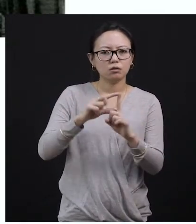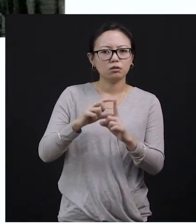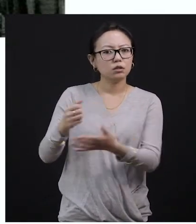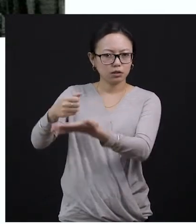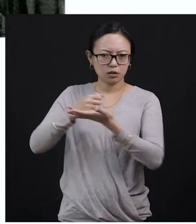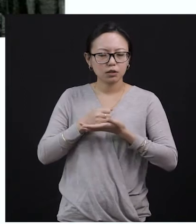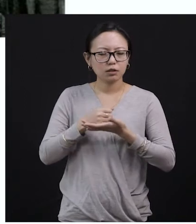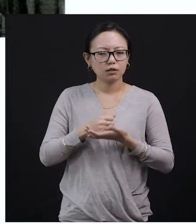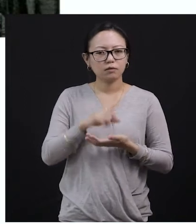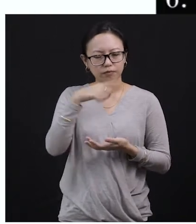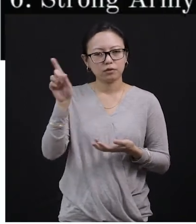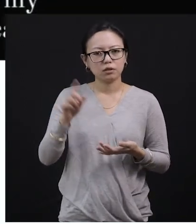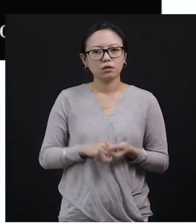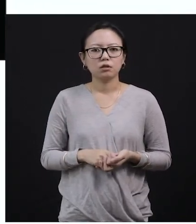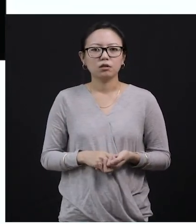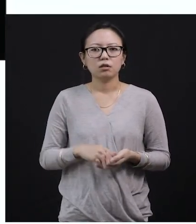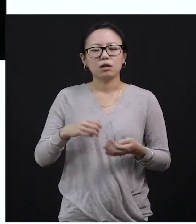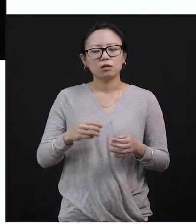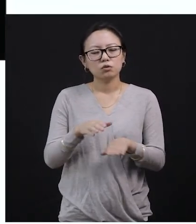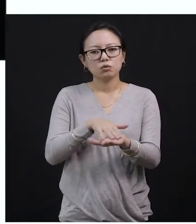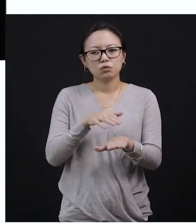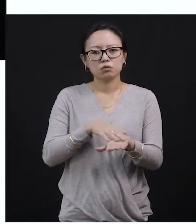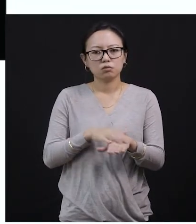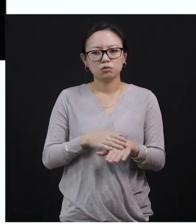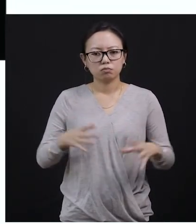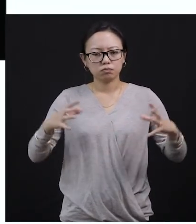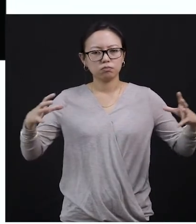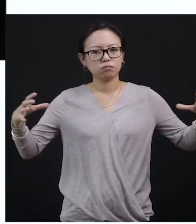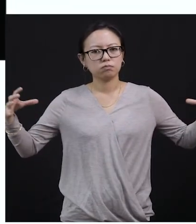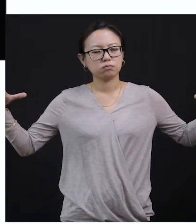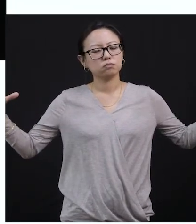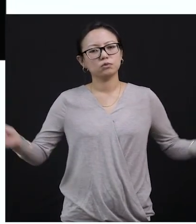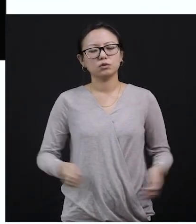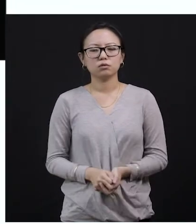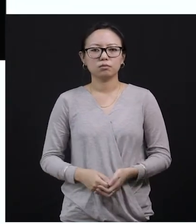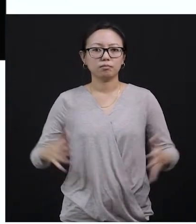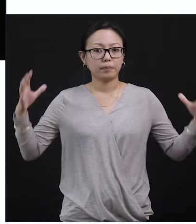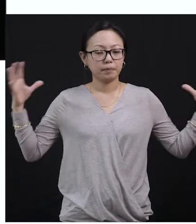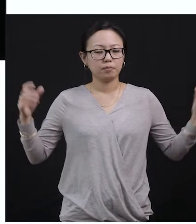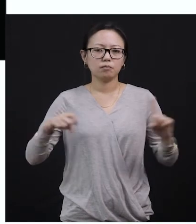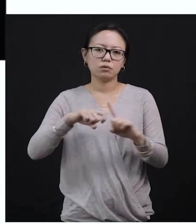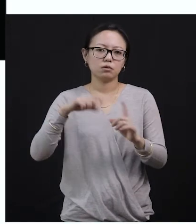powerful kingdom, all right? But in the later part, Magadha did not become